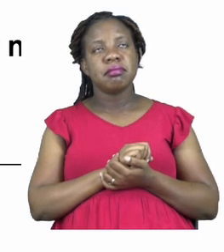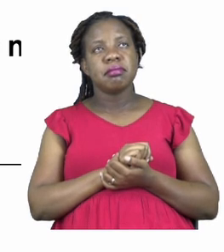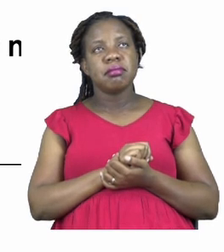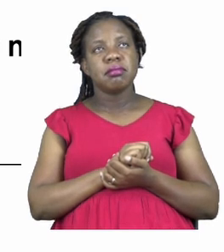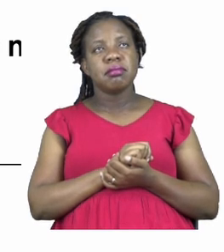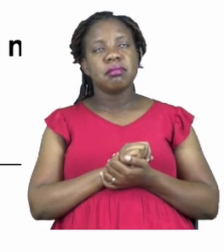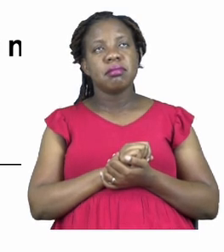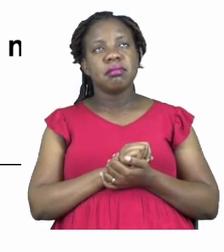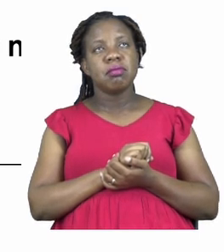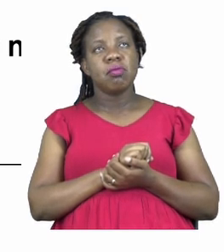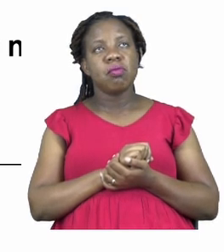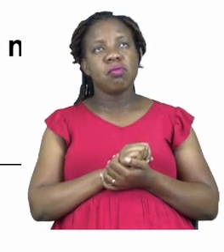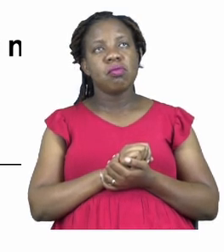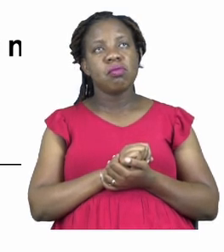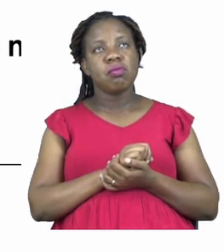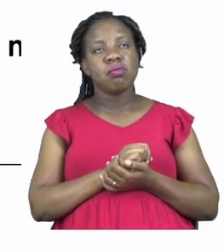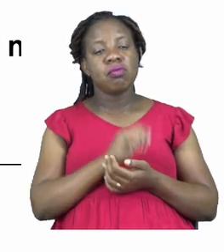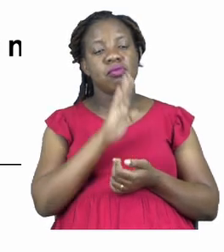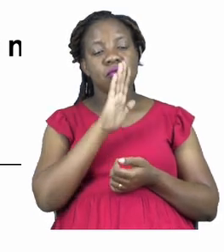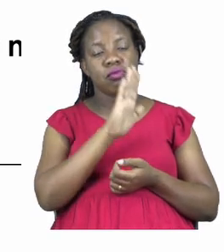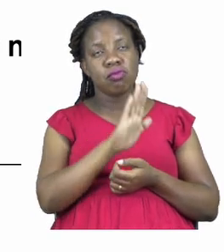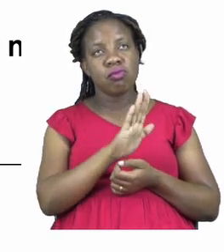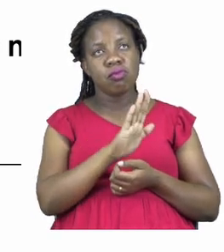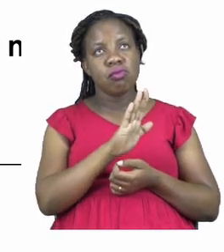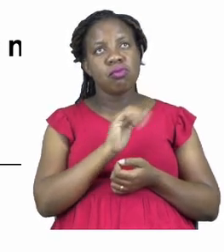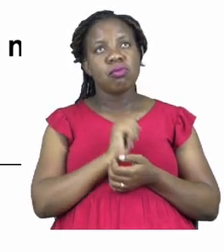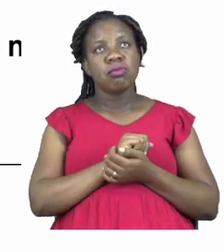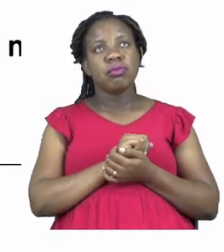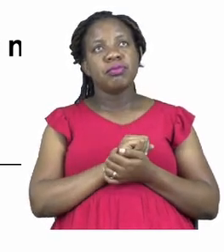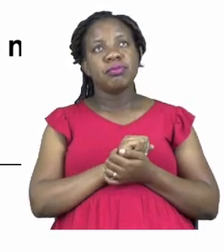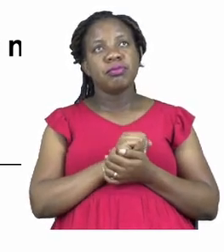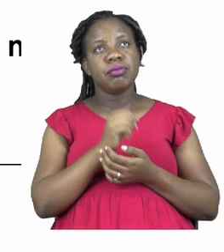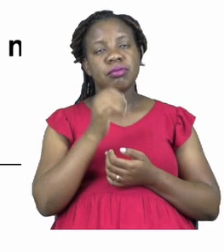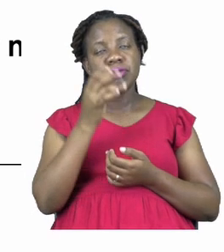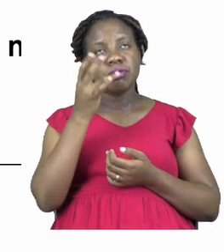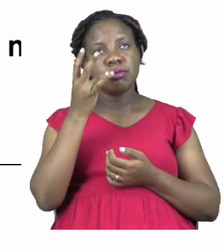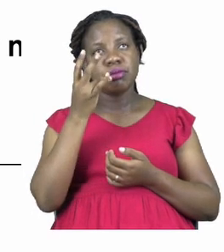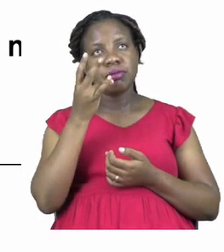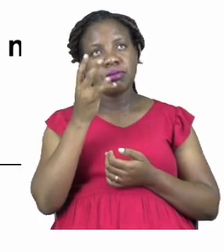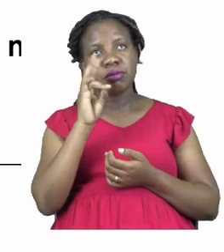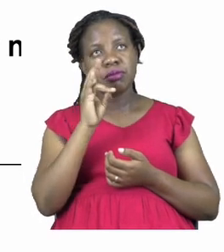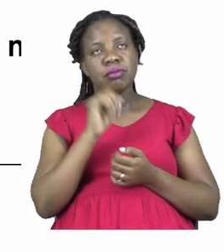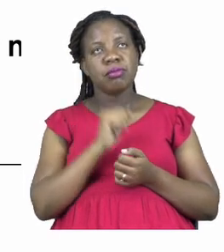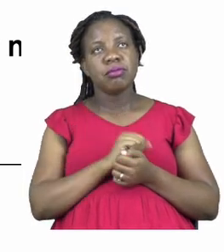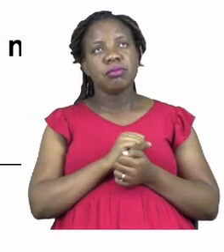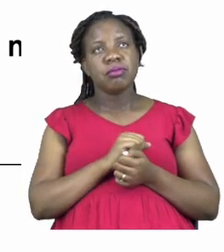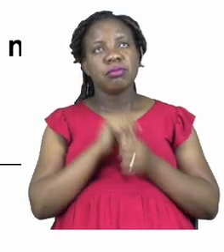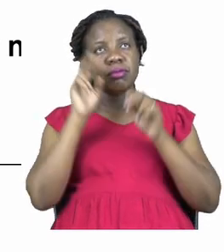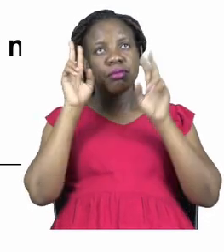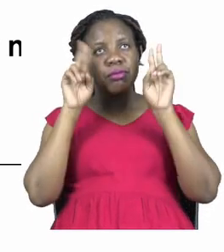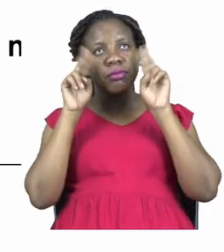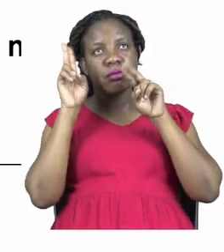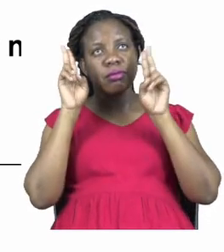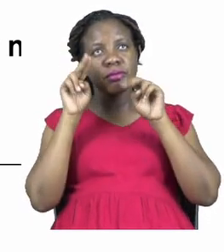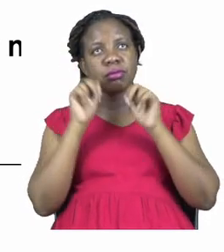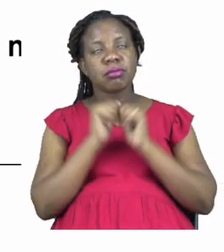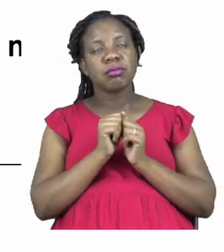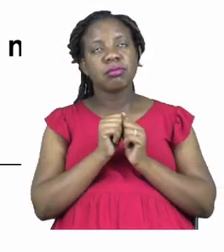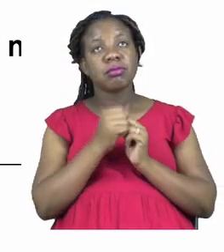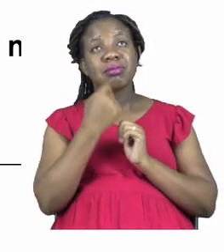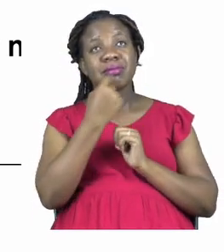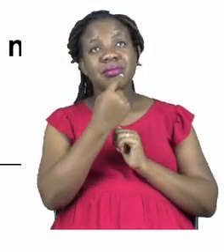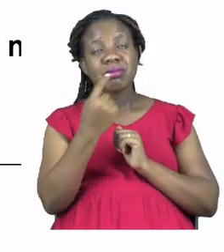says, there are 7 rabbits. Each rabbit eats 3 carrots a